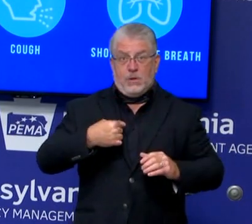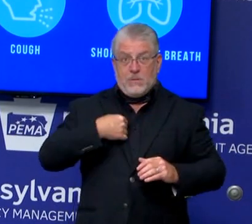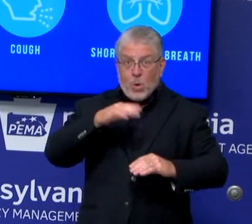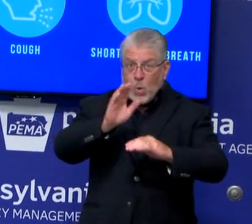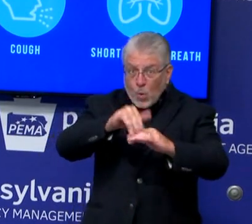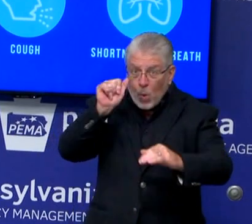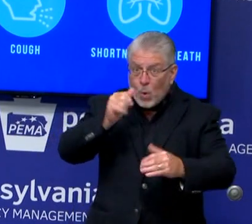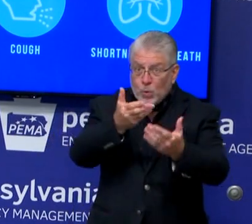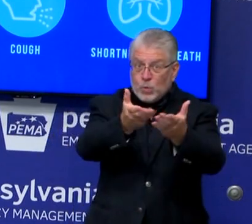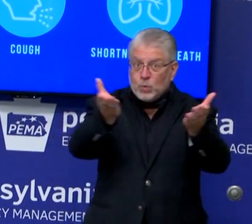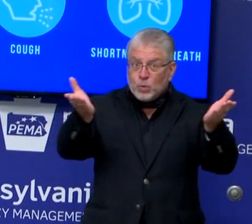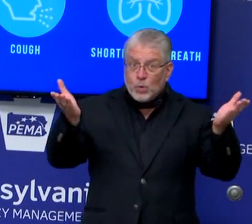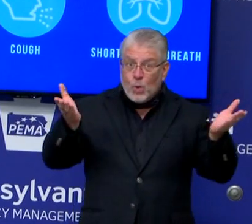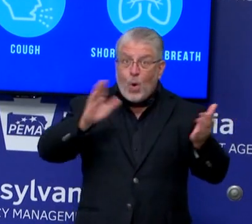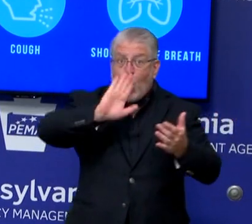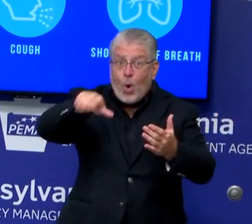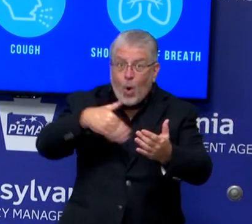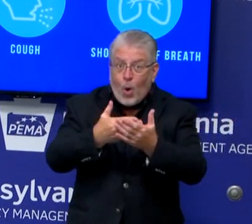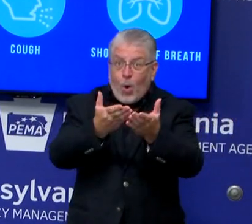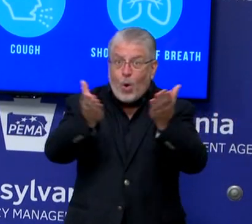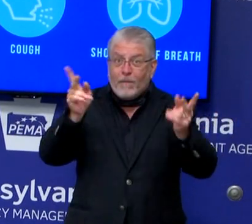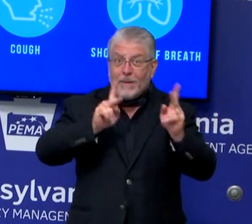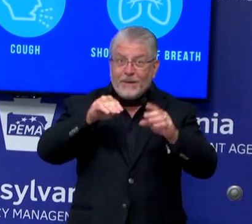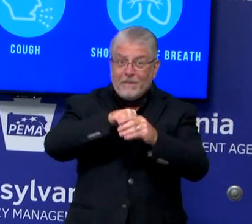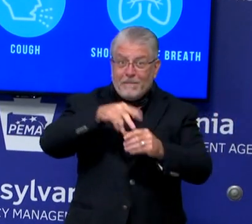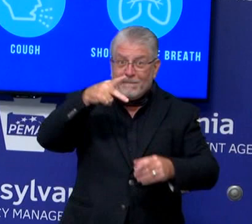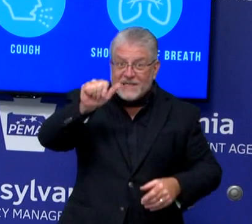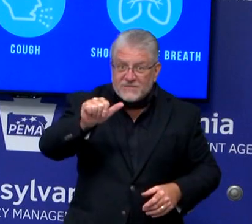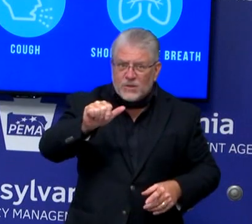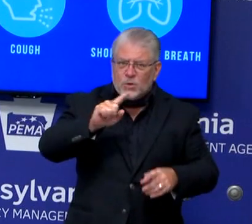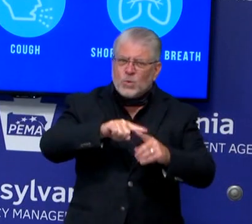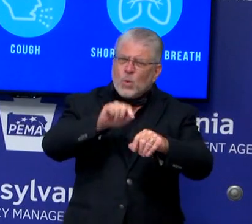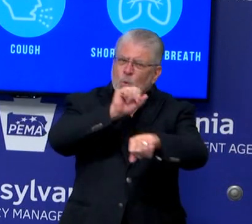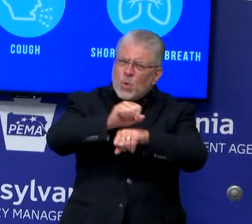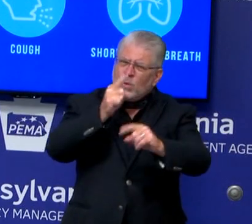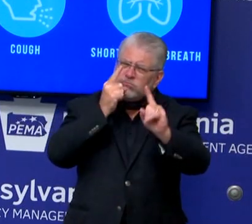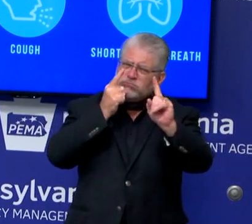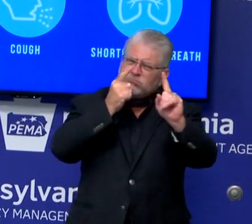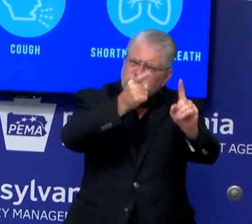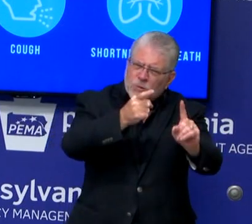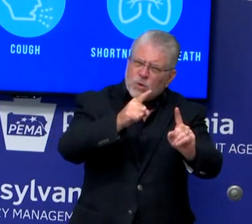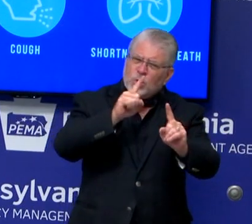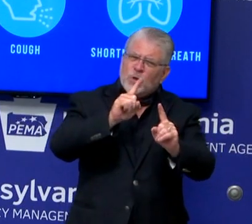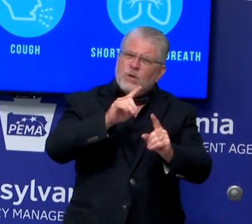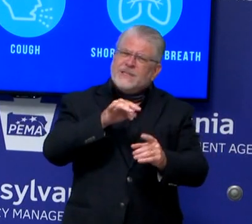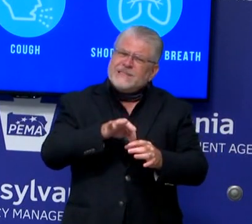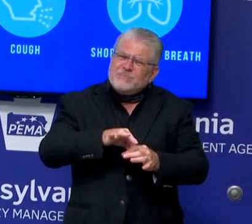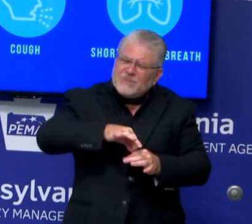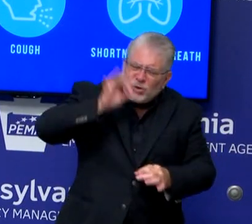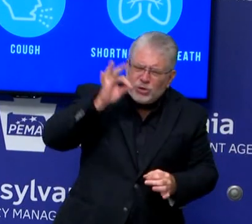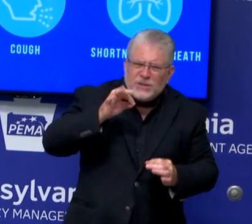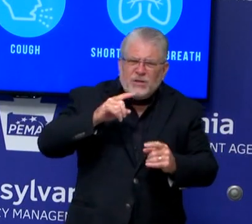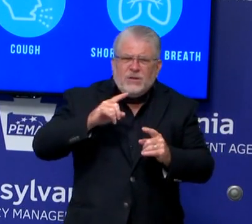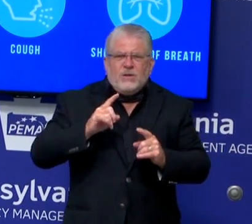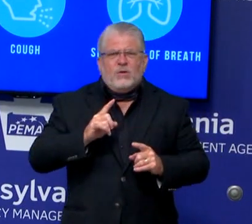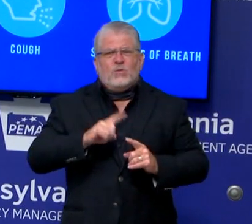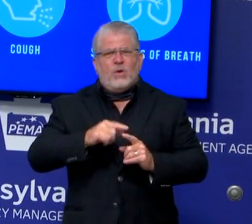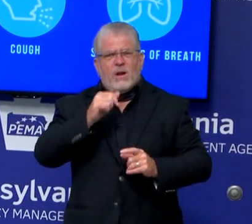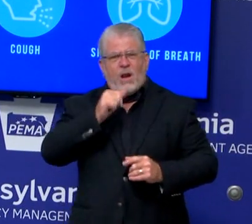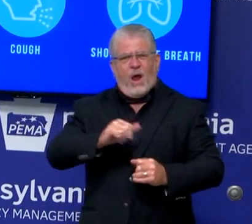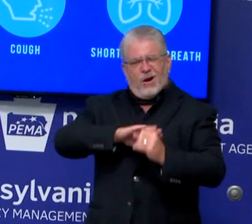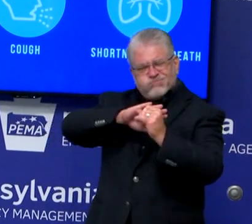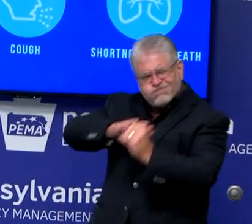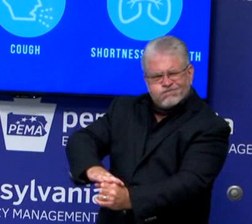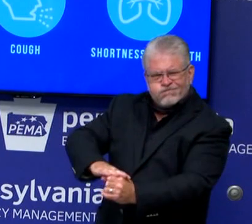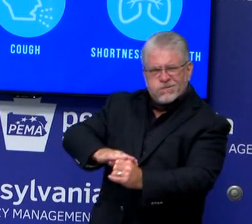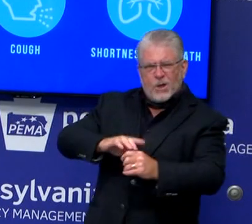I call on you and all Pennsylvanians to work towards a spirit of not just tolerance, but a spirit of acceptance